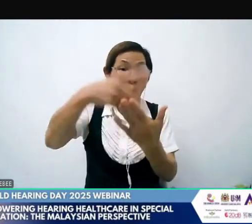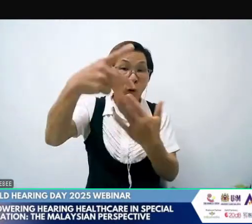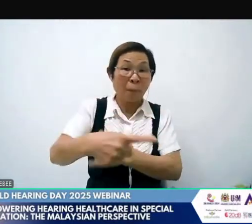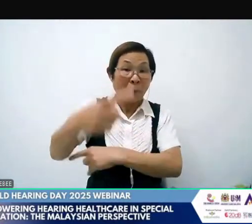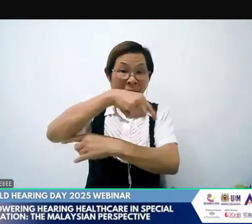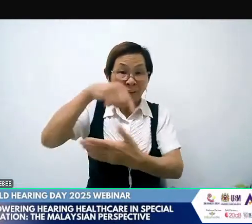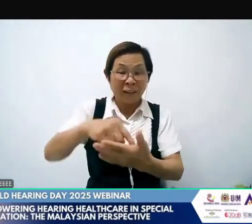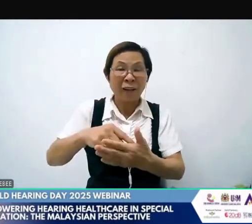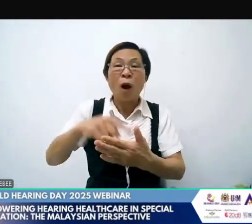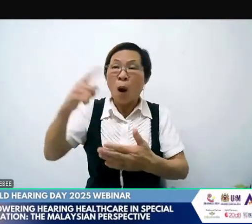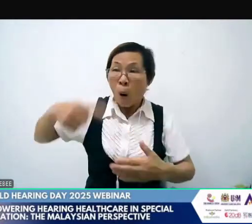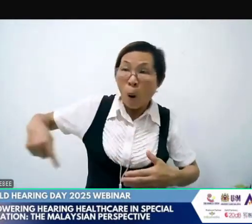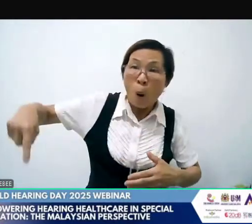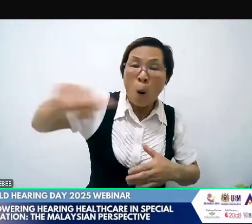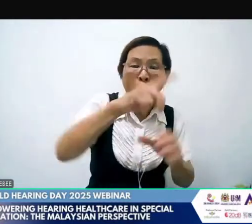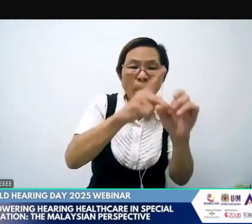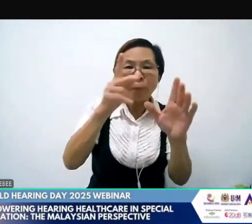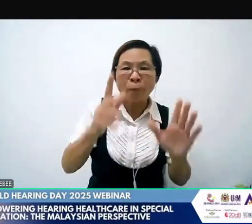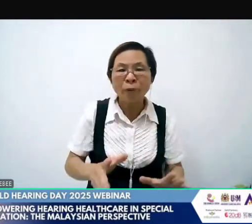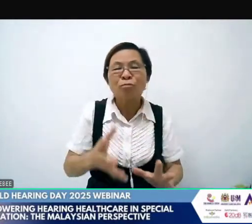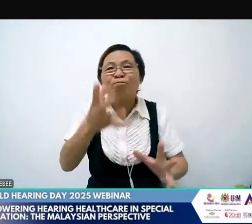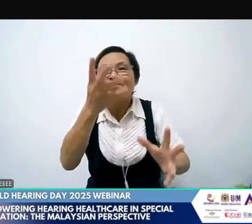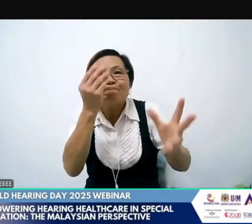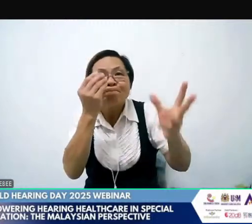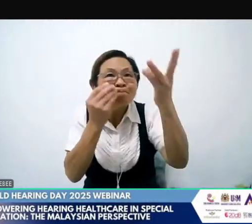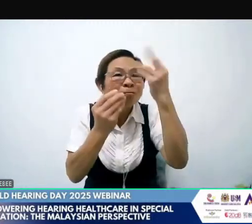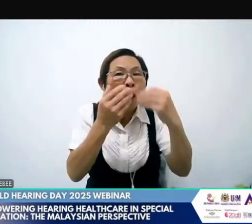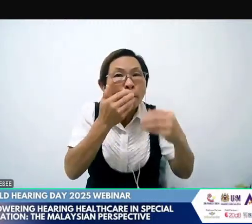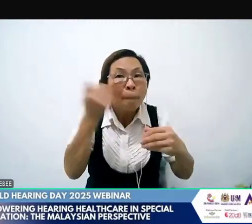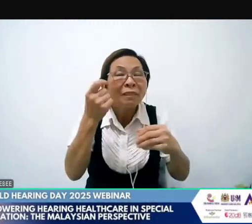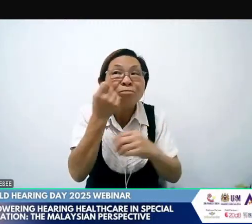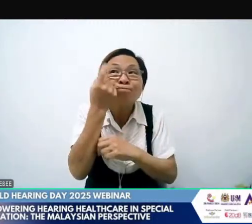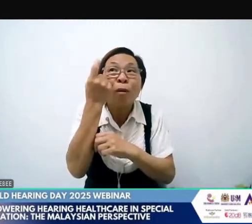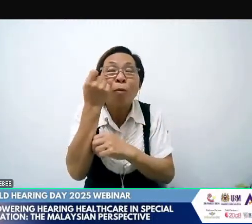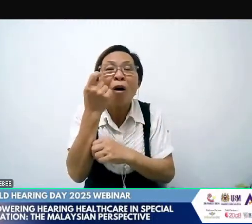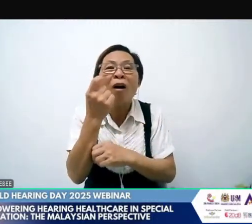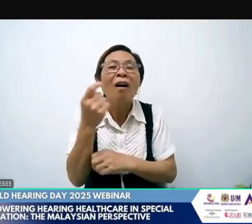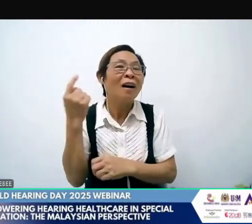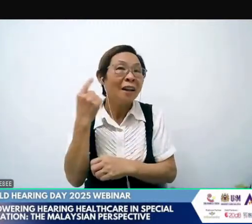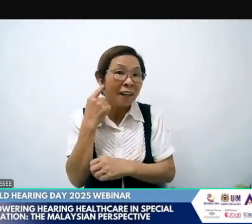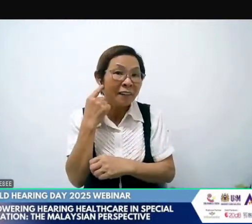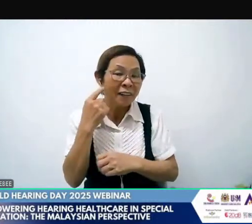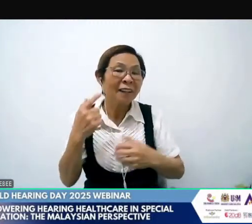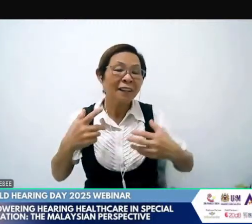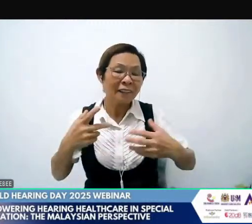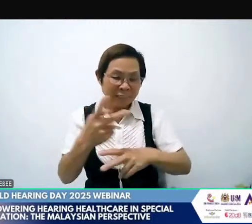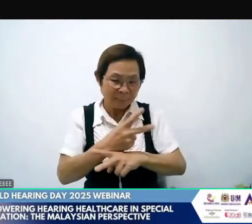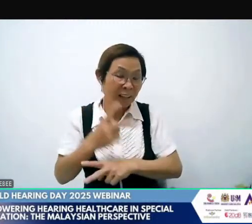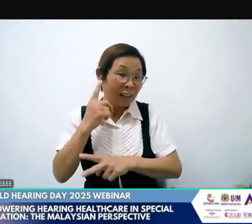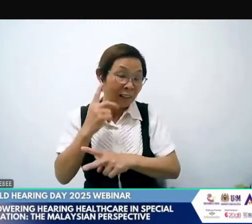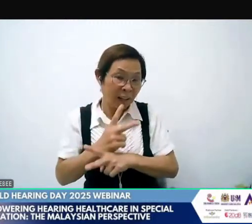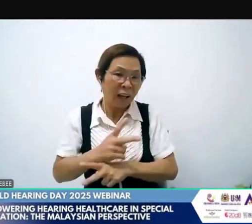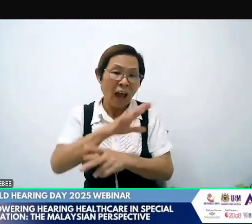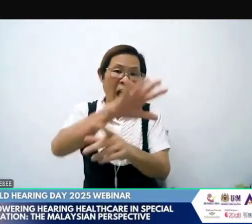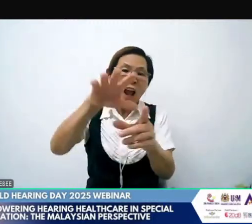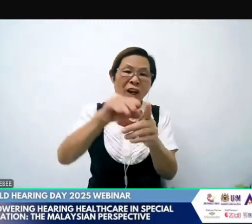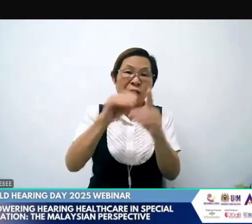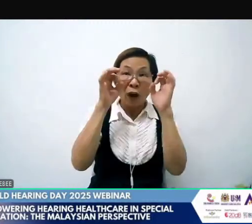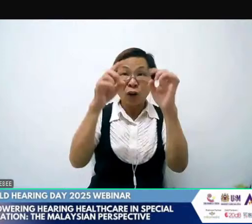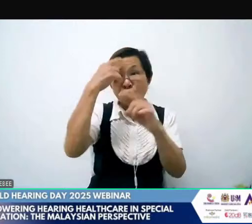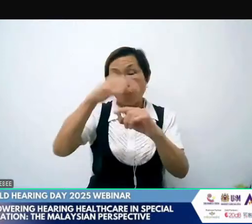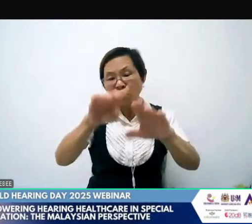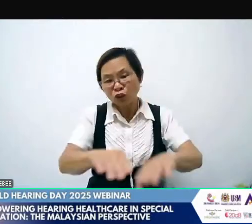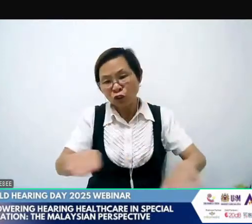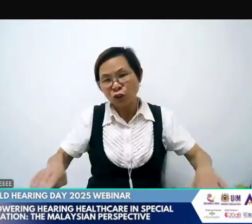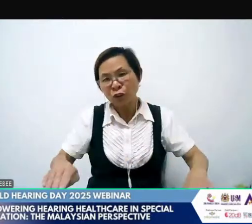the participants to gain a better understanding of hearing healthcare and inclusive education for children with